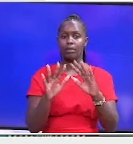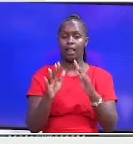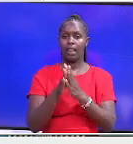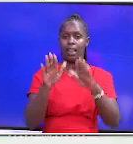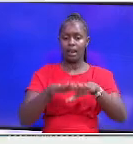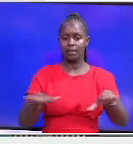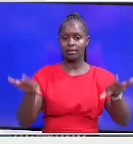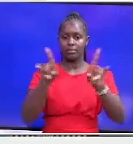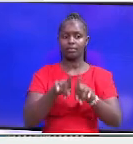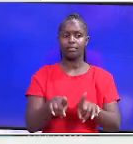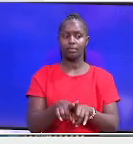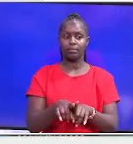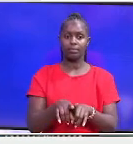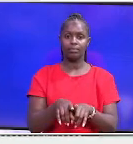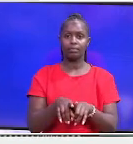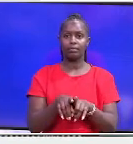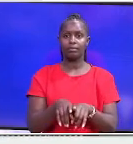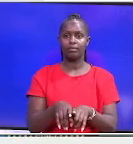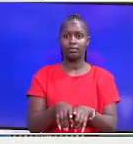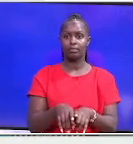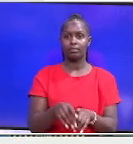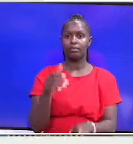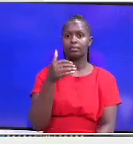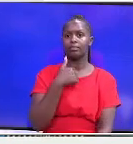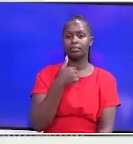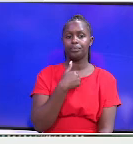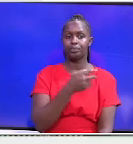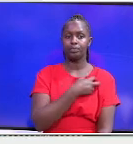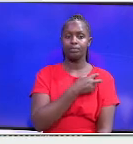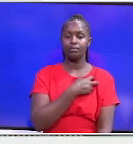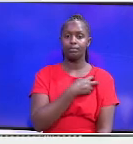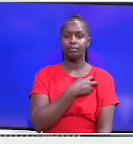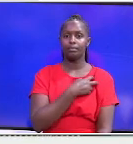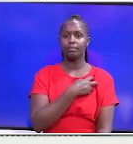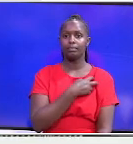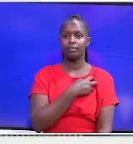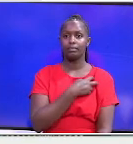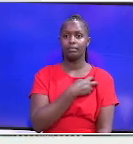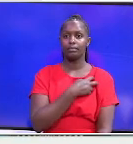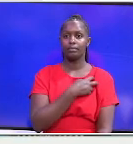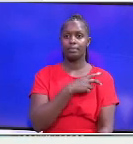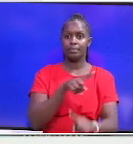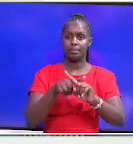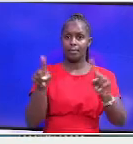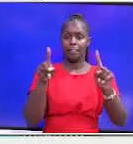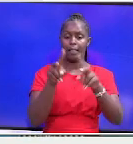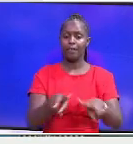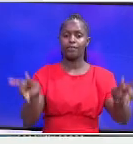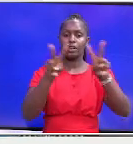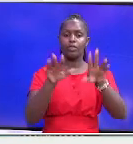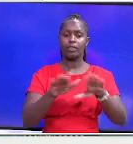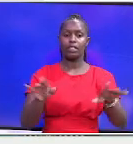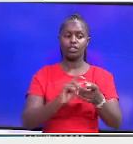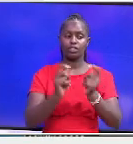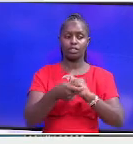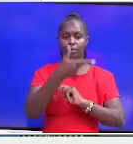of leasing. So we are developing that variation role. Of course, it has its own challenges, Honorable Chair, because value of land changes because of many aspects.